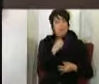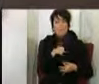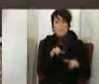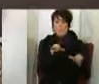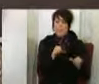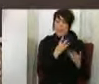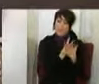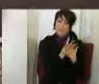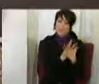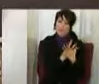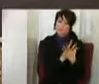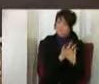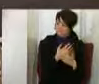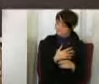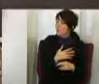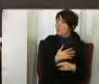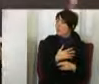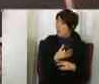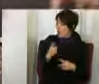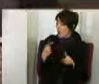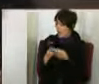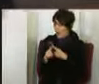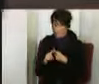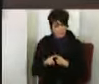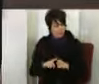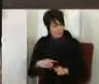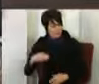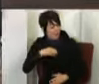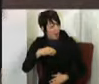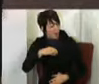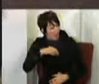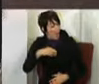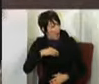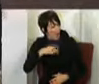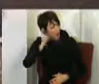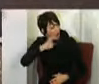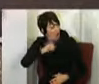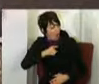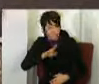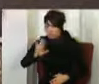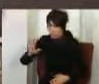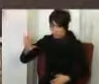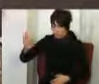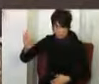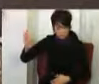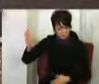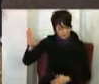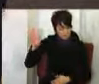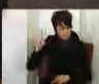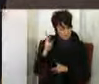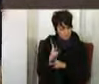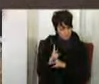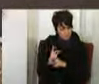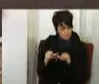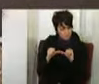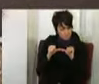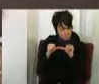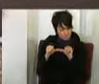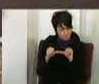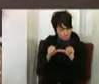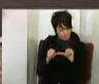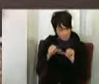others doubted, even when friends turned against him, he kept strong to what he believed God